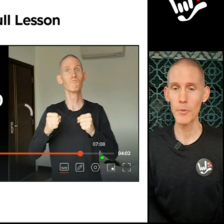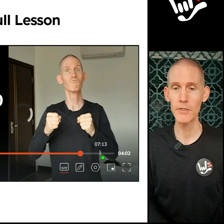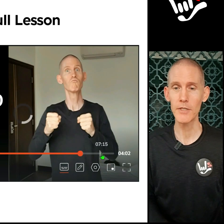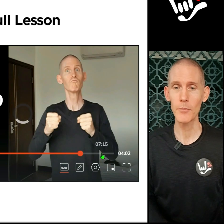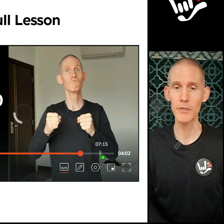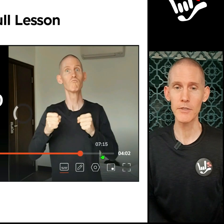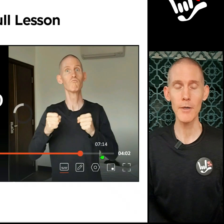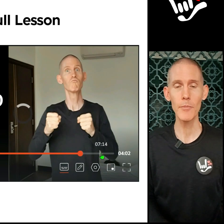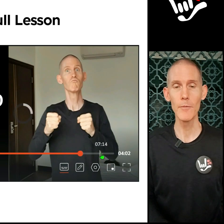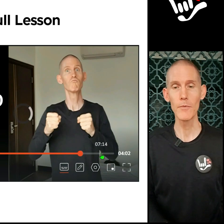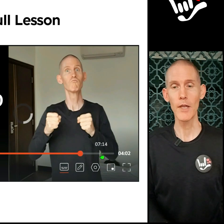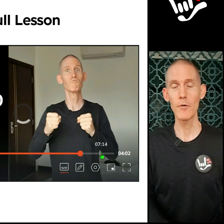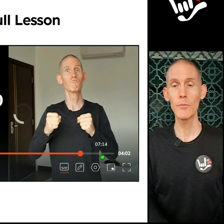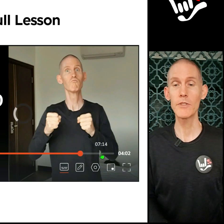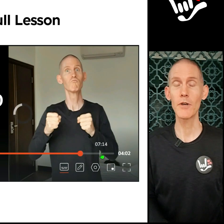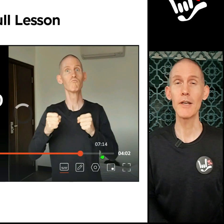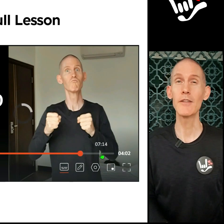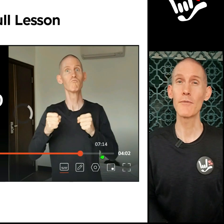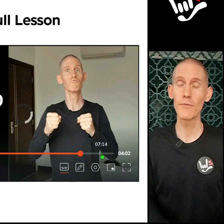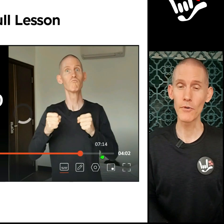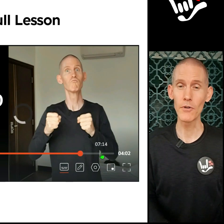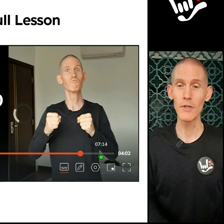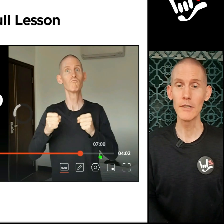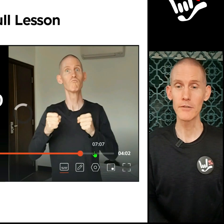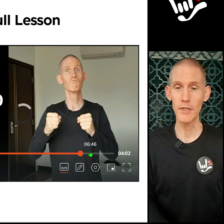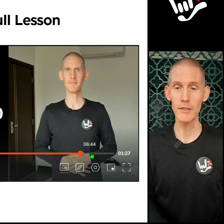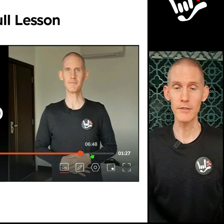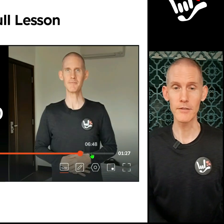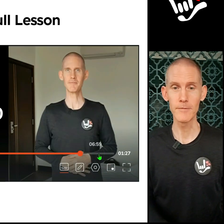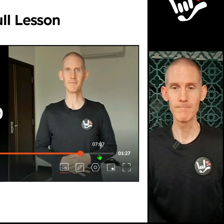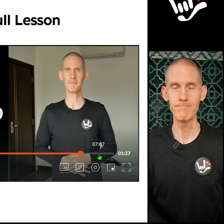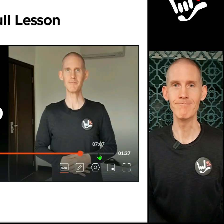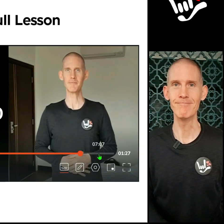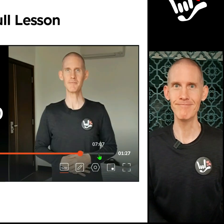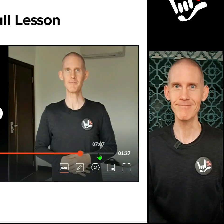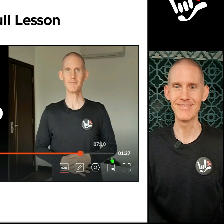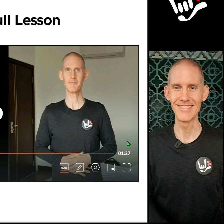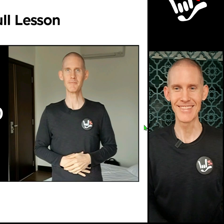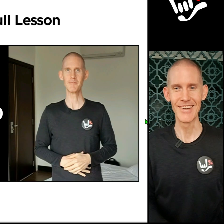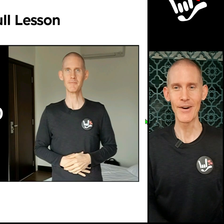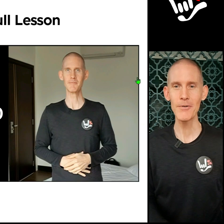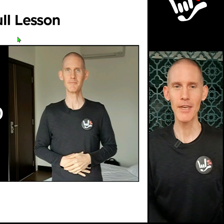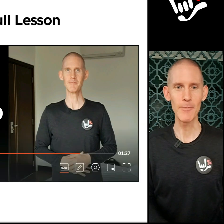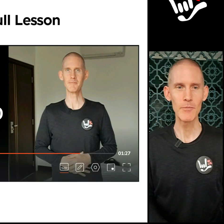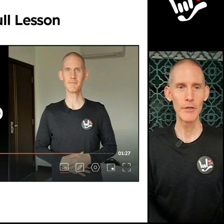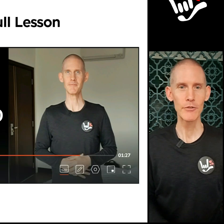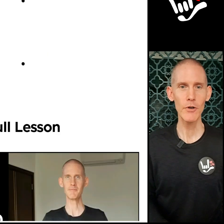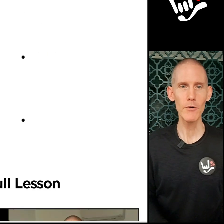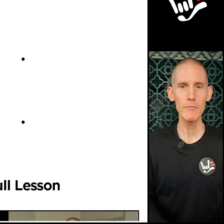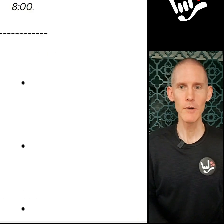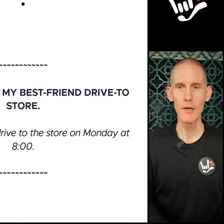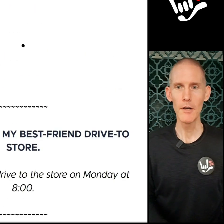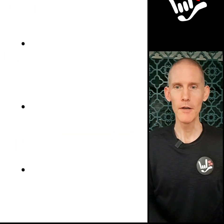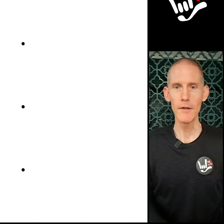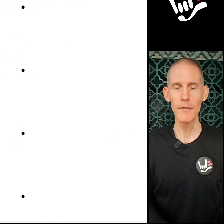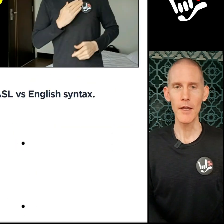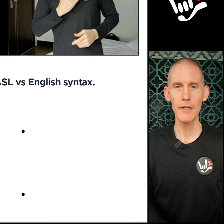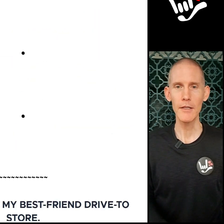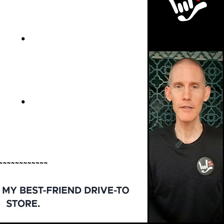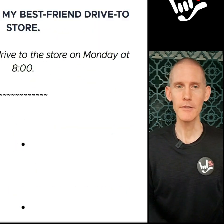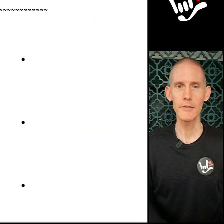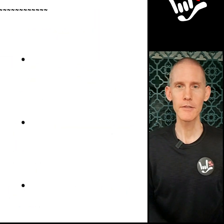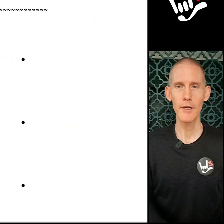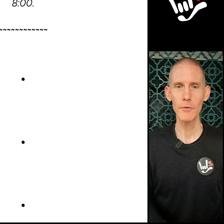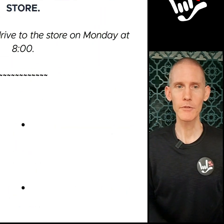through, step by step by step, and we'll be signing the full sentence. Okay, so